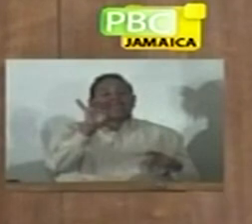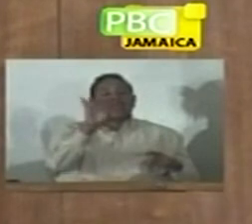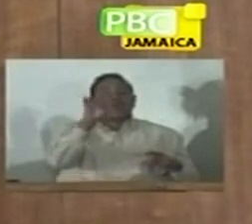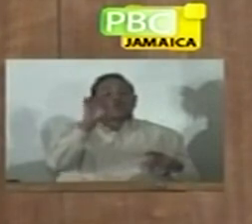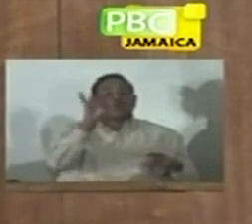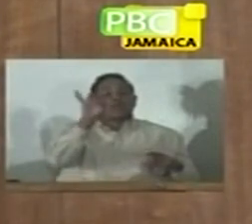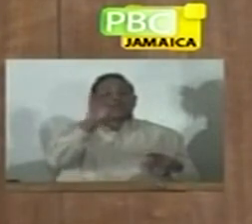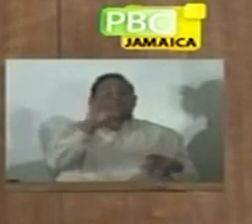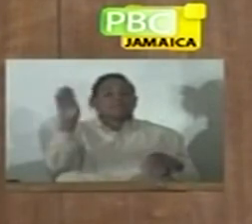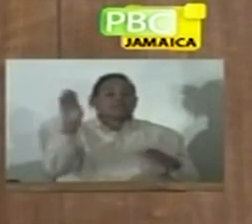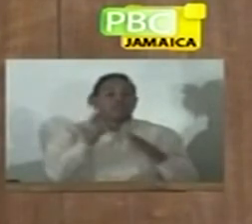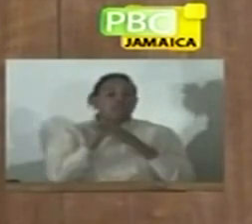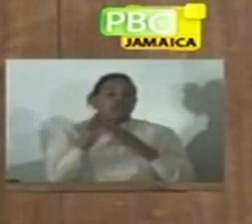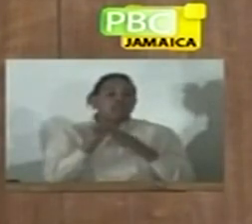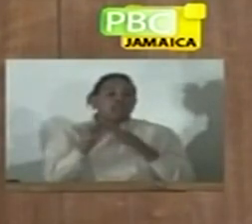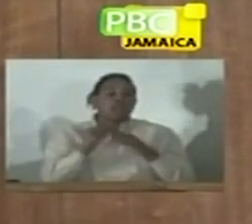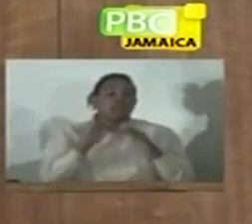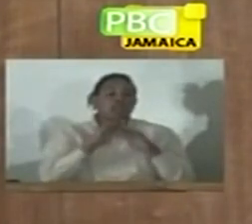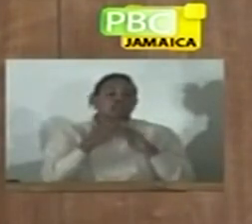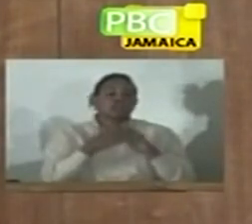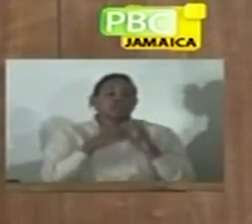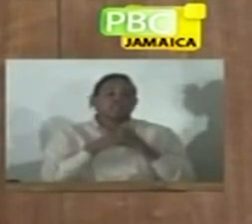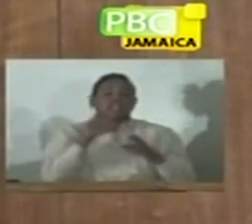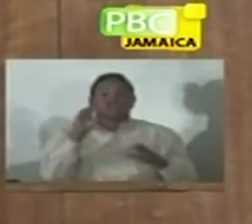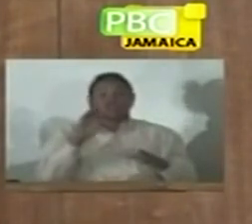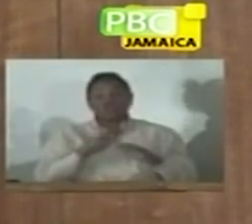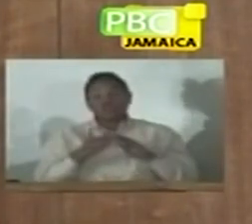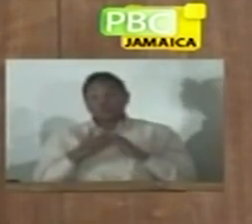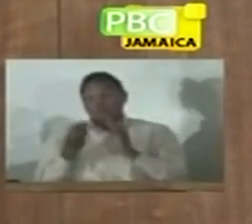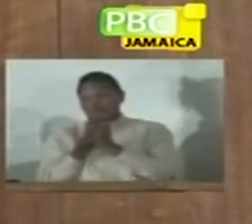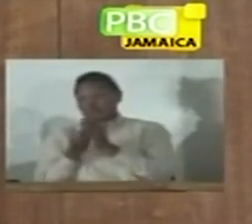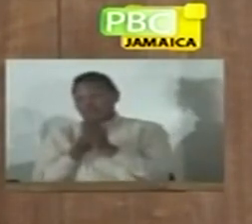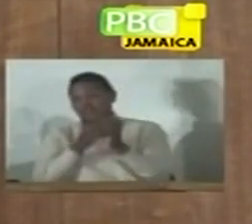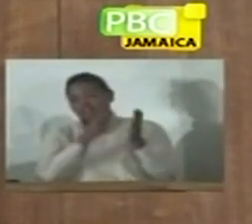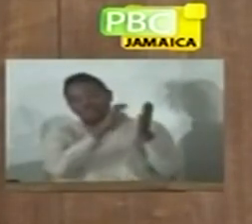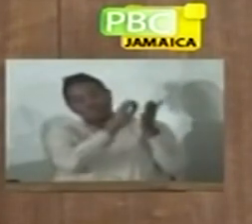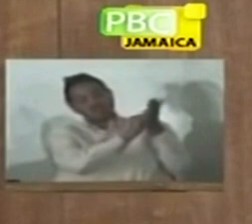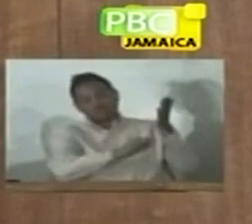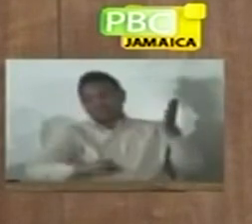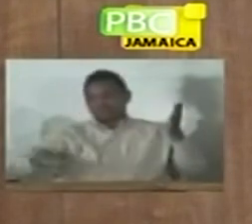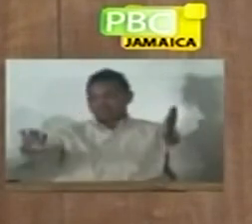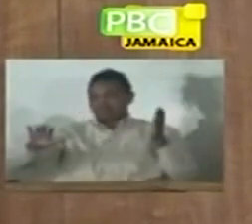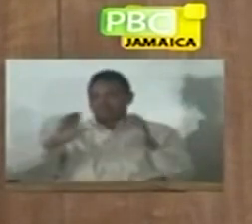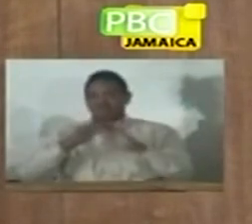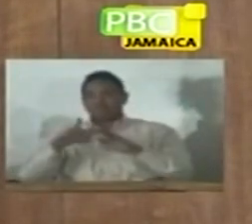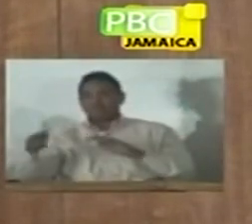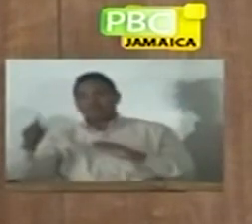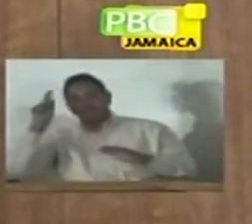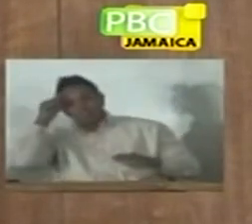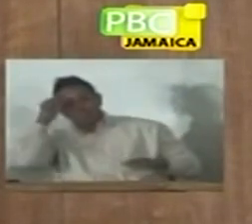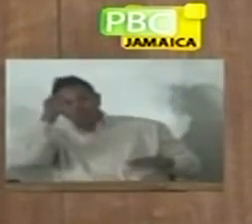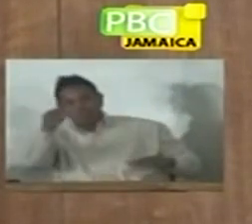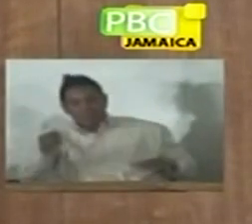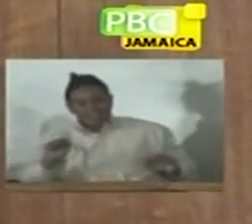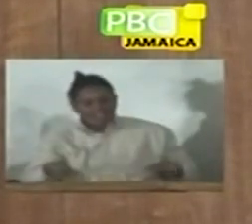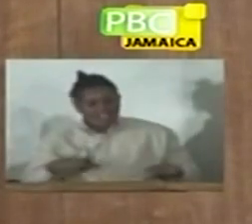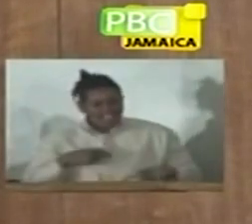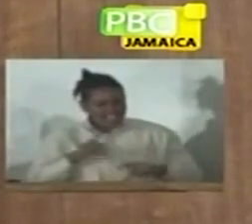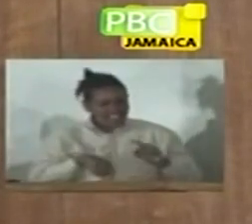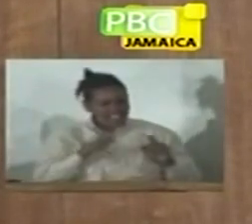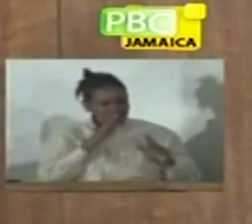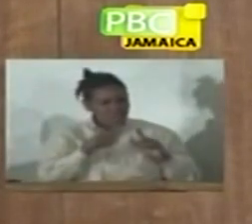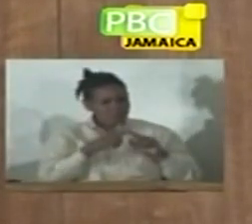billion of Jamaican into the consolidated fund. What's wrong with that? And I can't talk about how that money should be